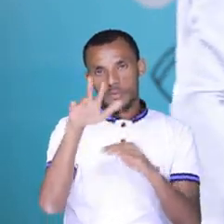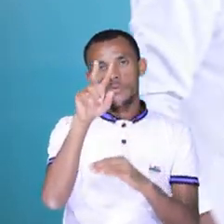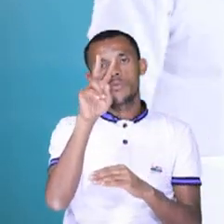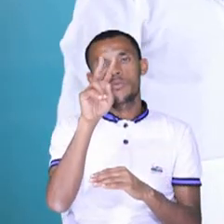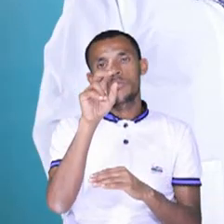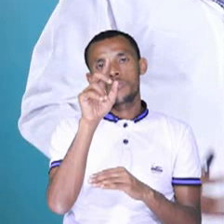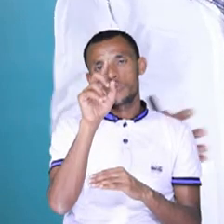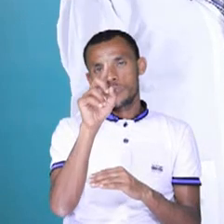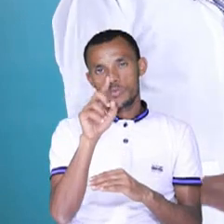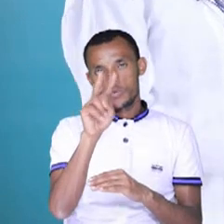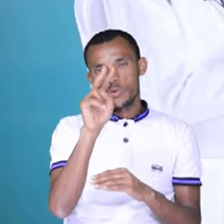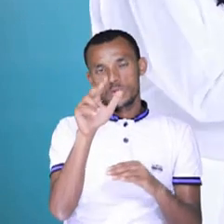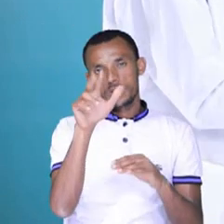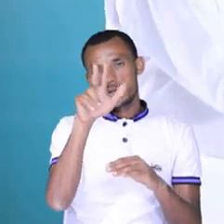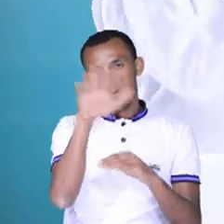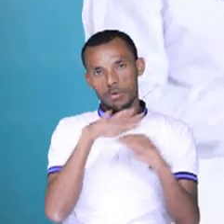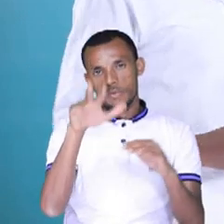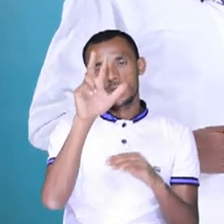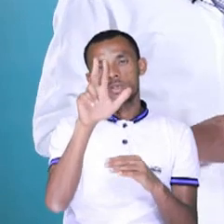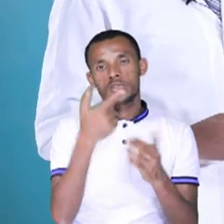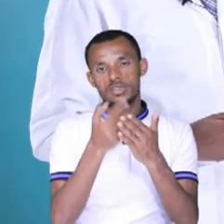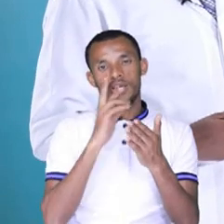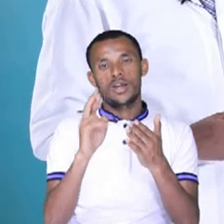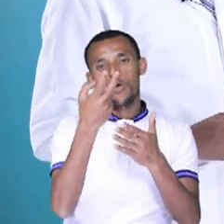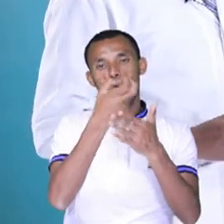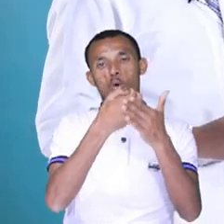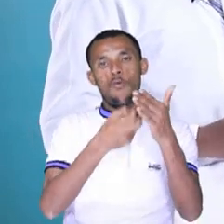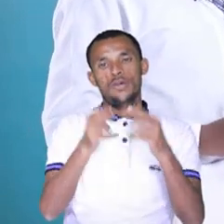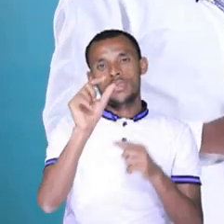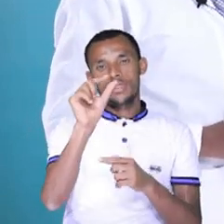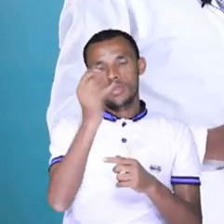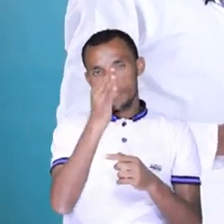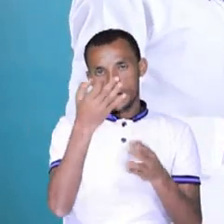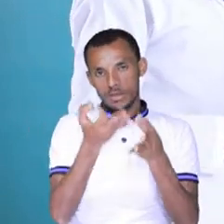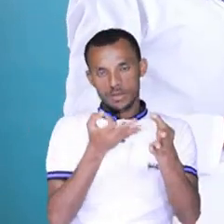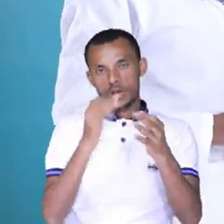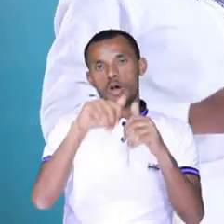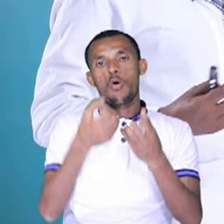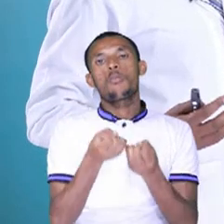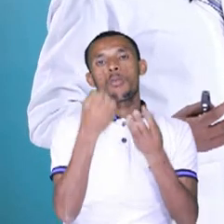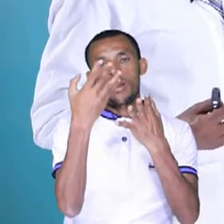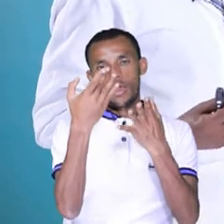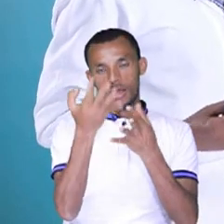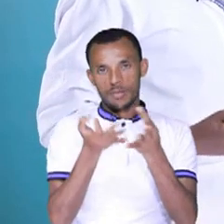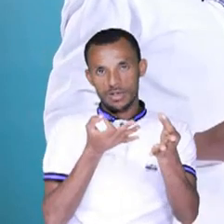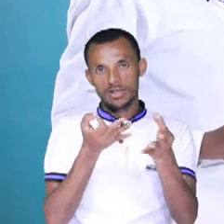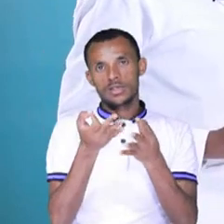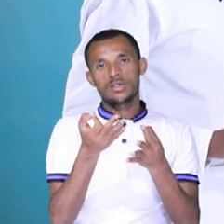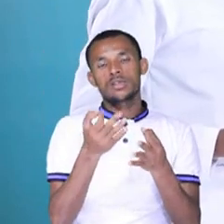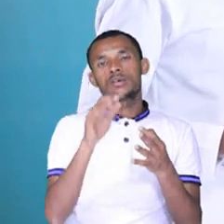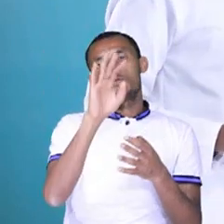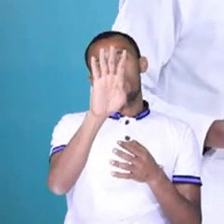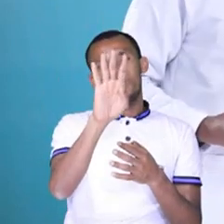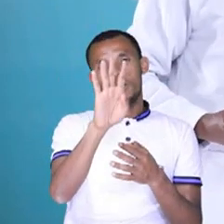above 3. These are coefficients of the expressions. How many expressions I am expecting? 4, because